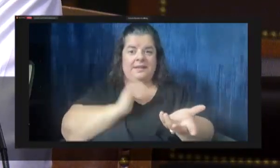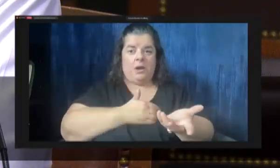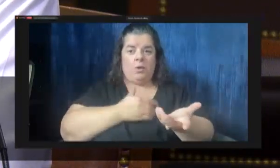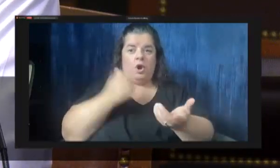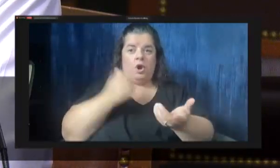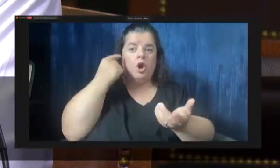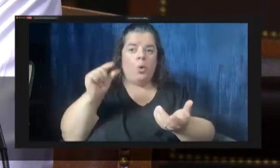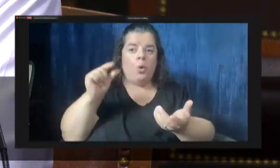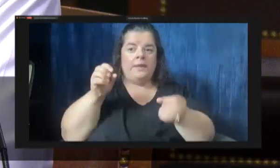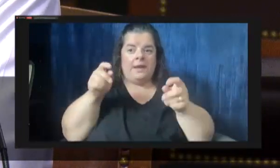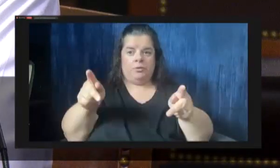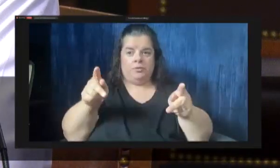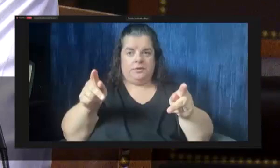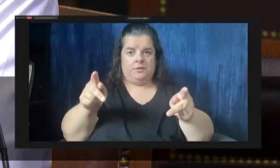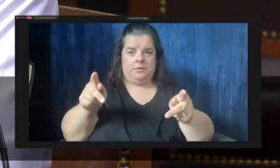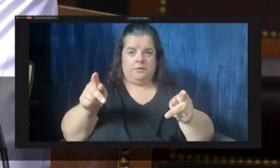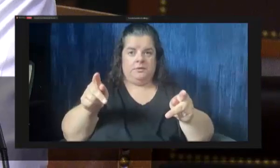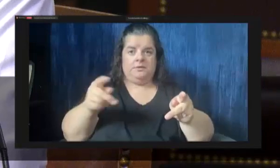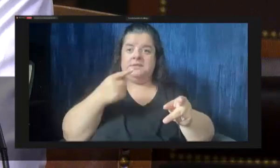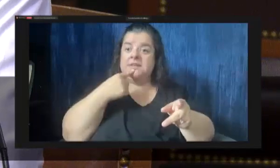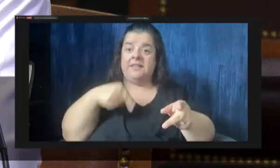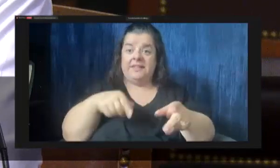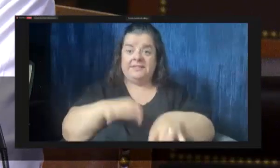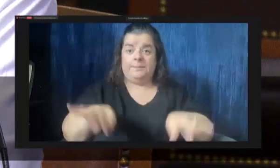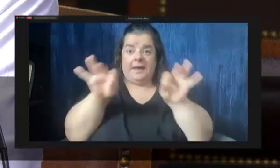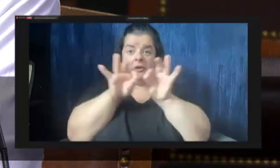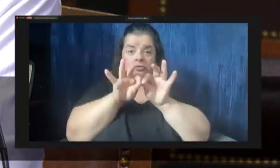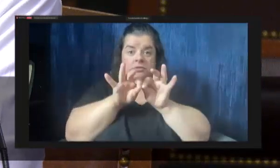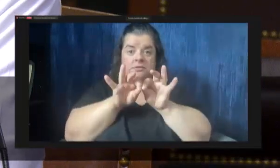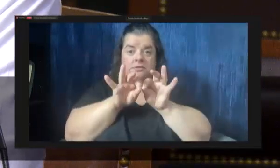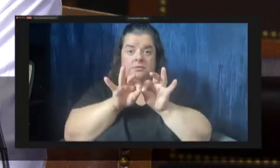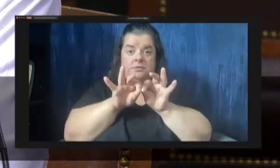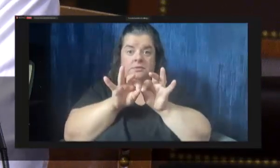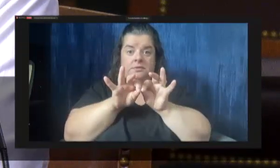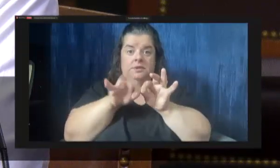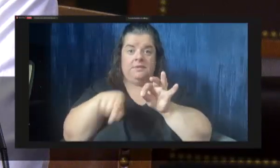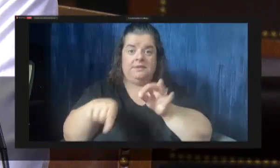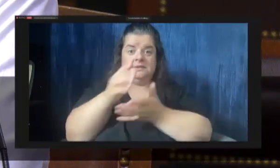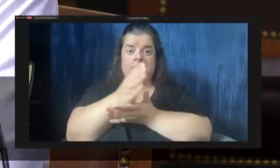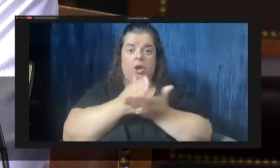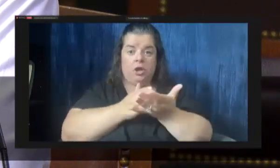this matters, that this is part of our priority.